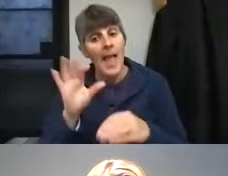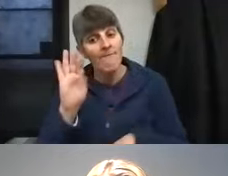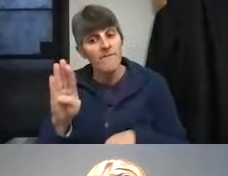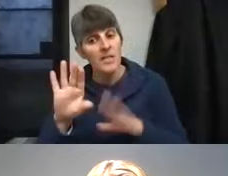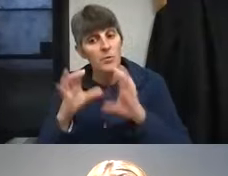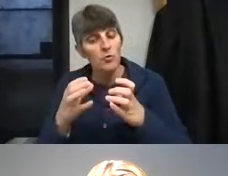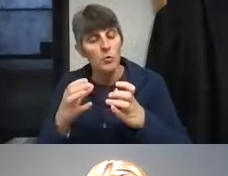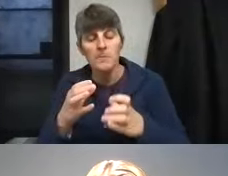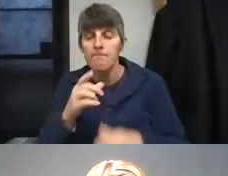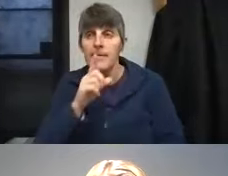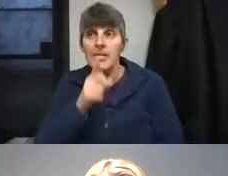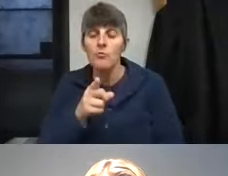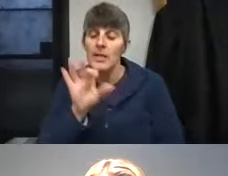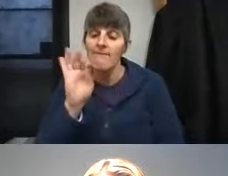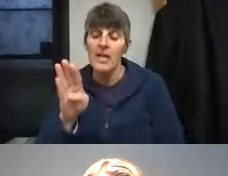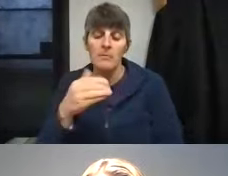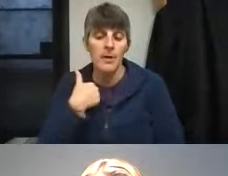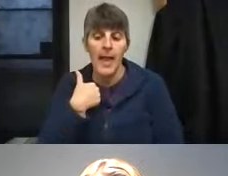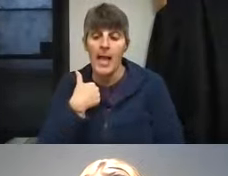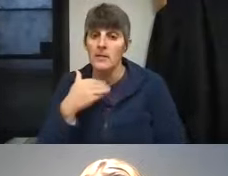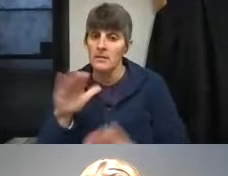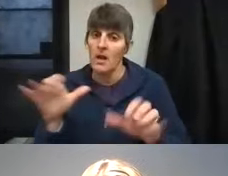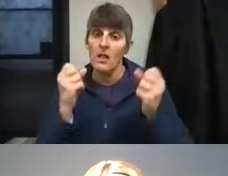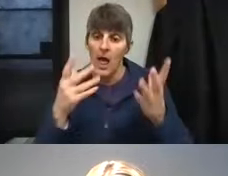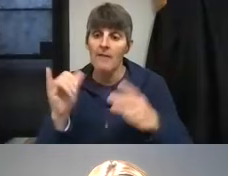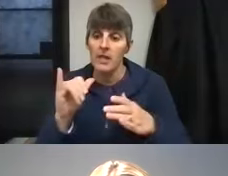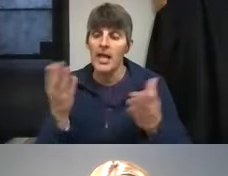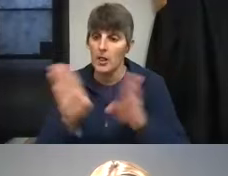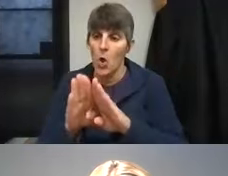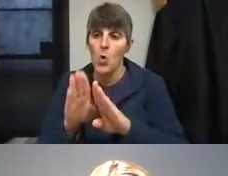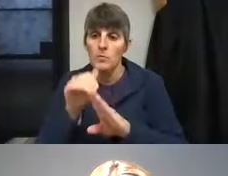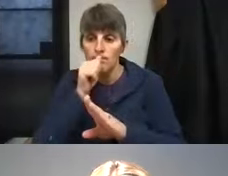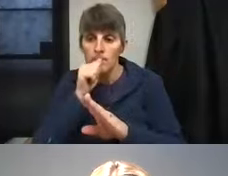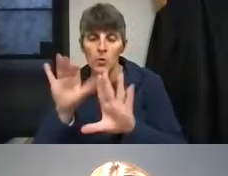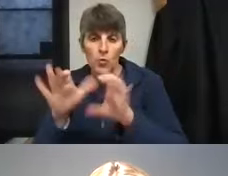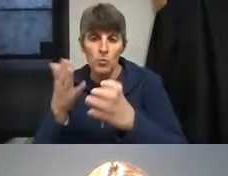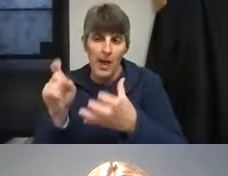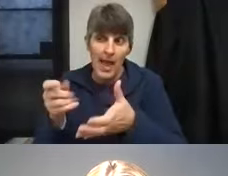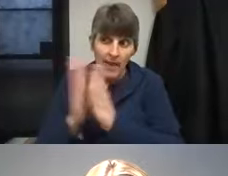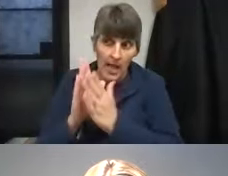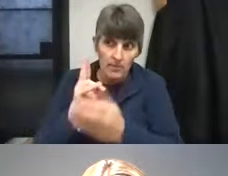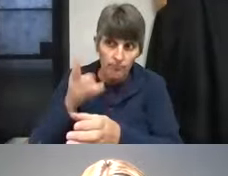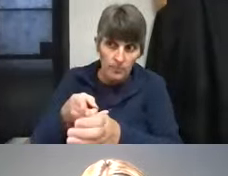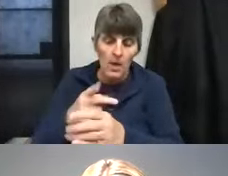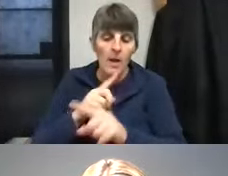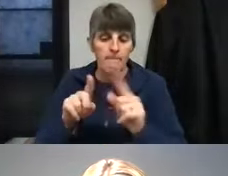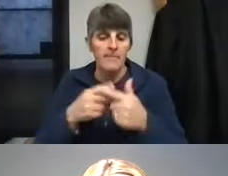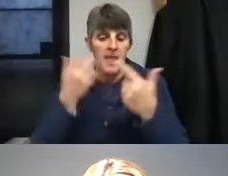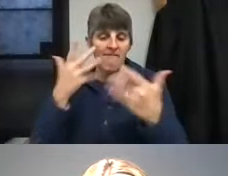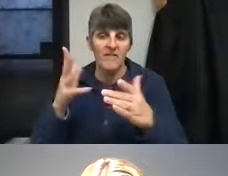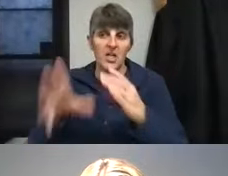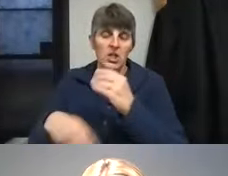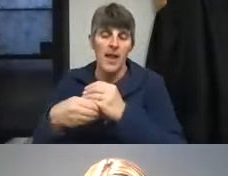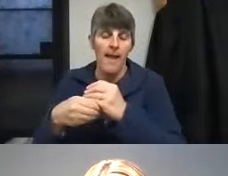groups, Facebook has done a lot of like closed groups. You might have to ask to be a member, but then once you get